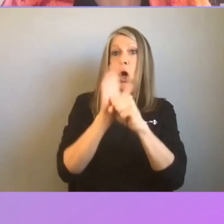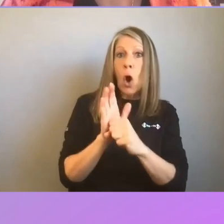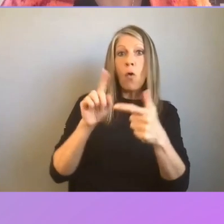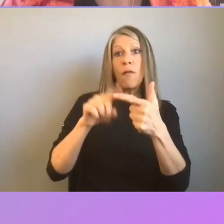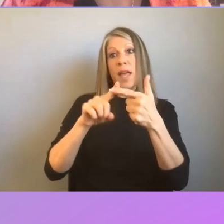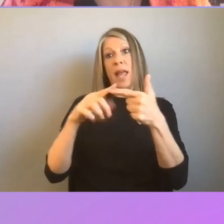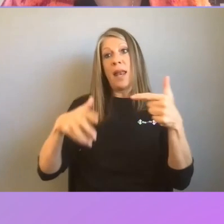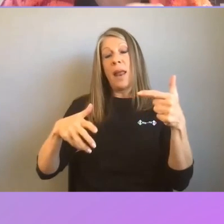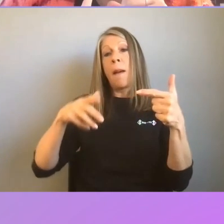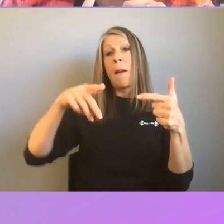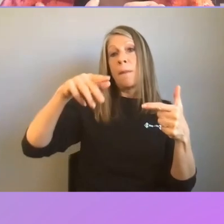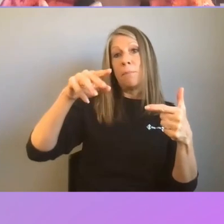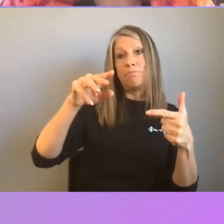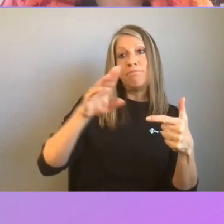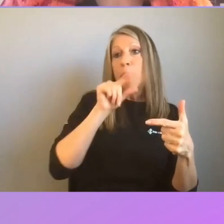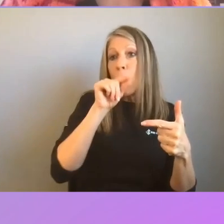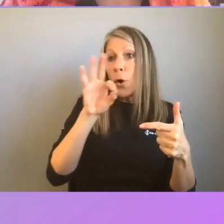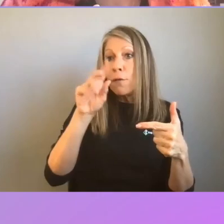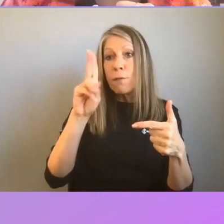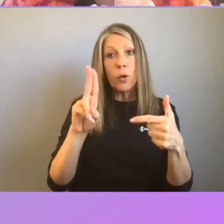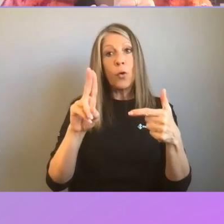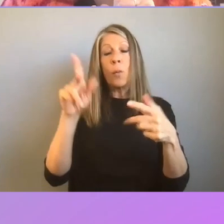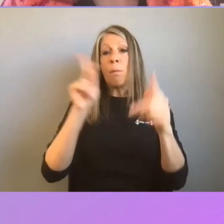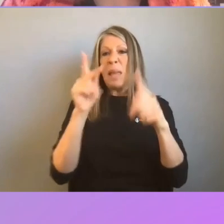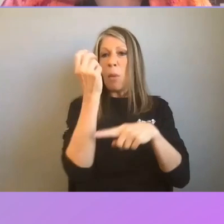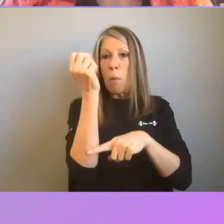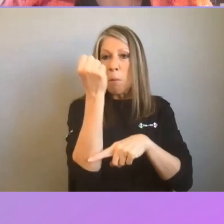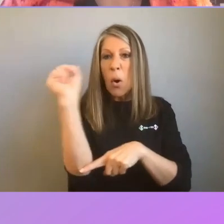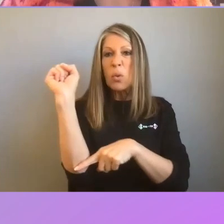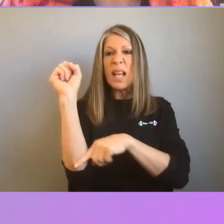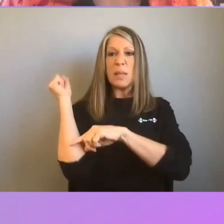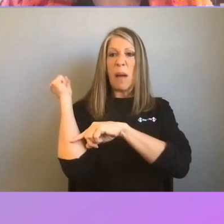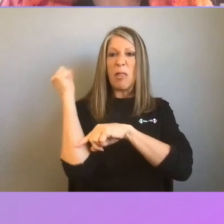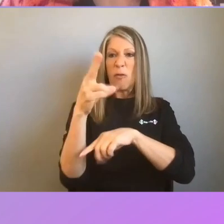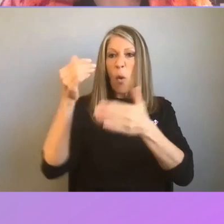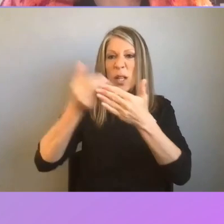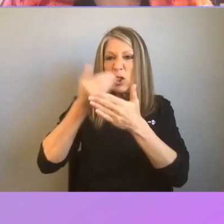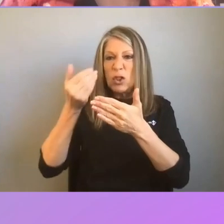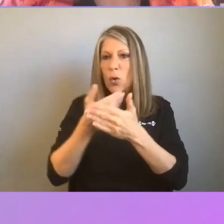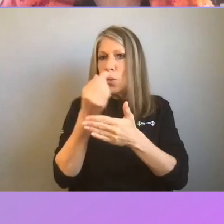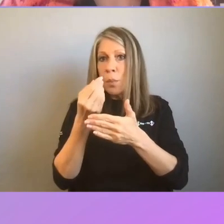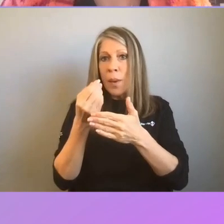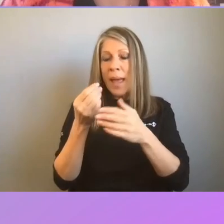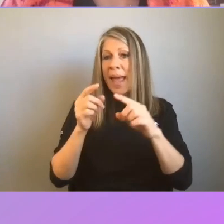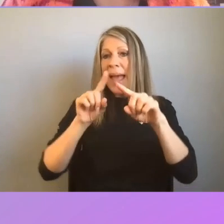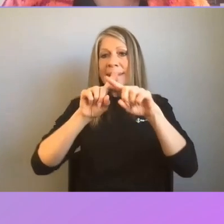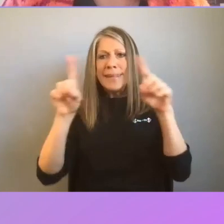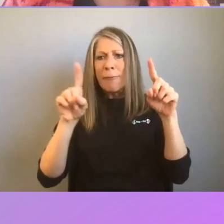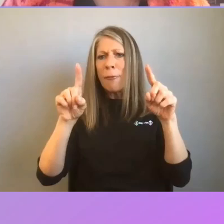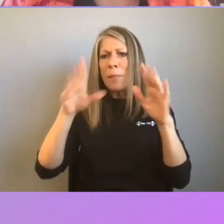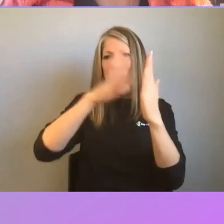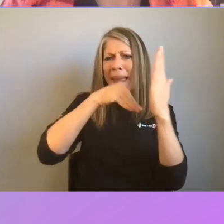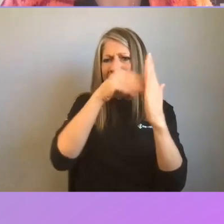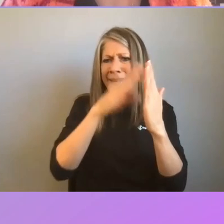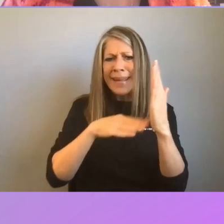flu. We've had people protesting by throwing soup onto Van Gogh paintings. We've